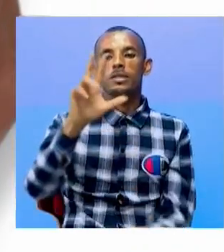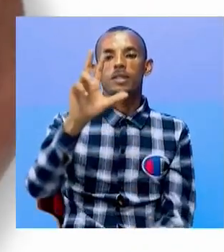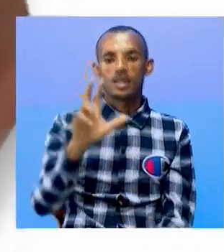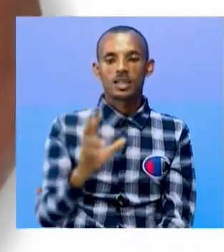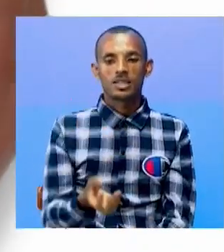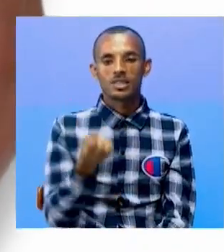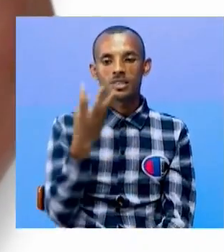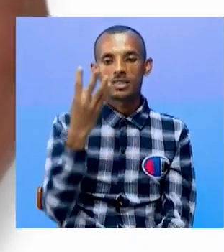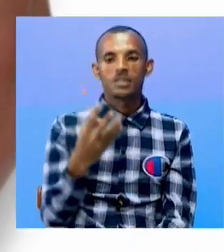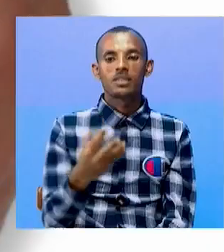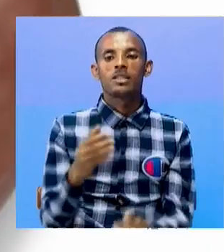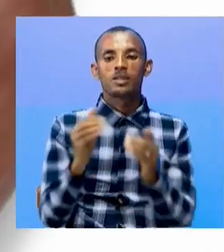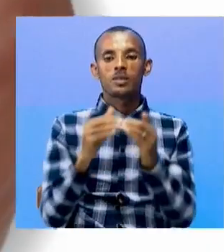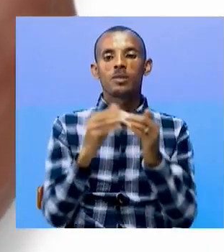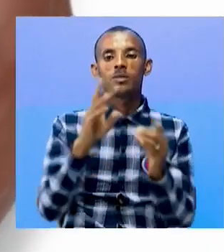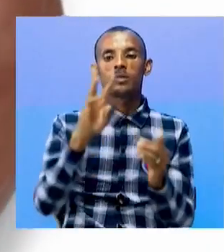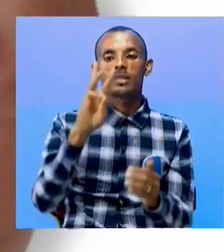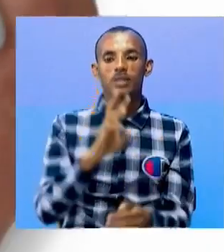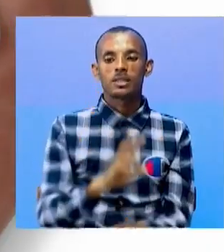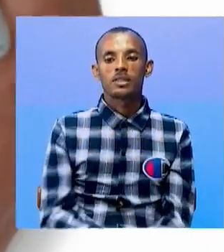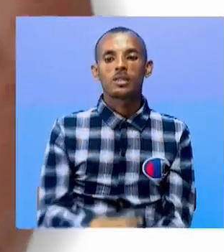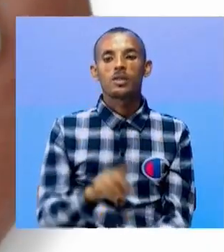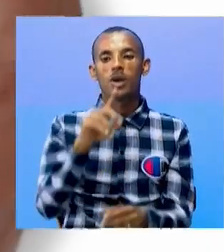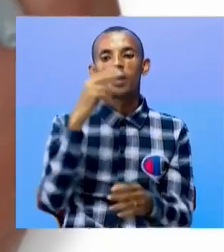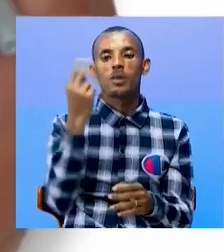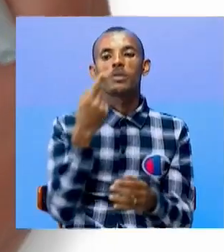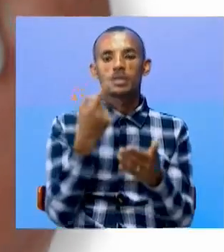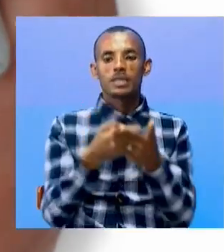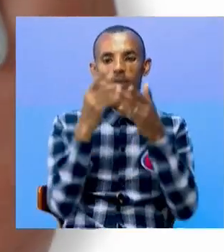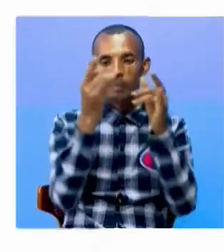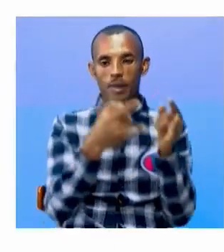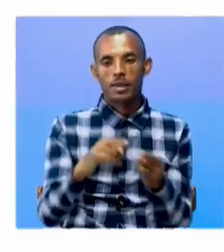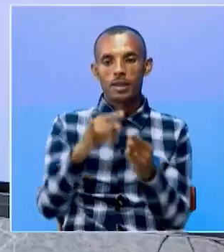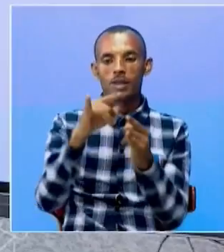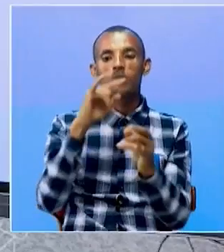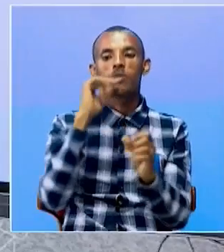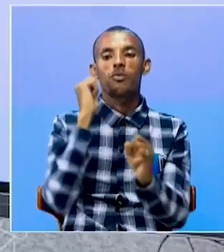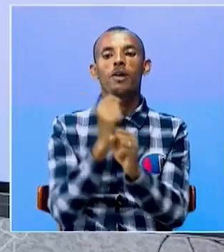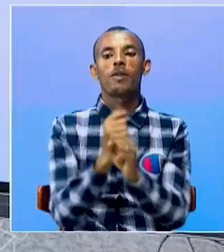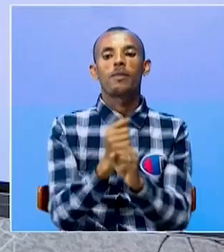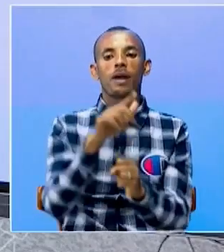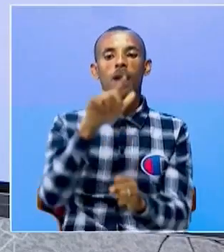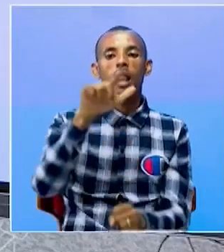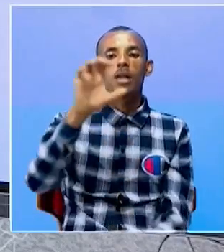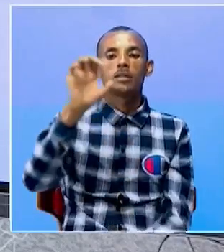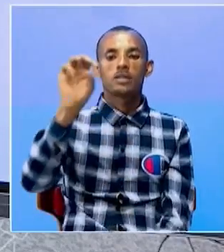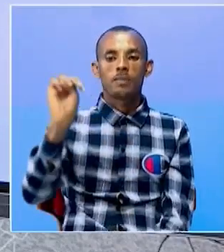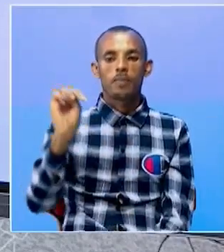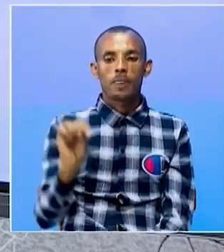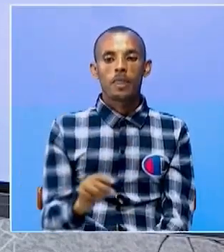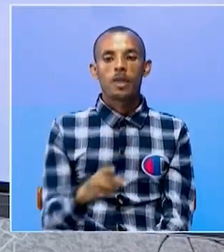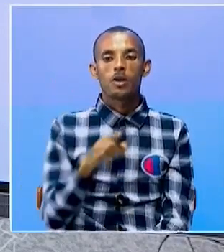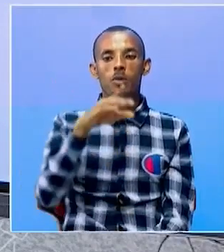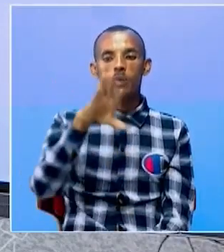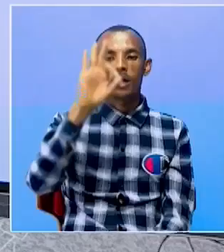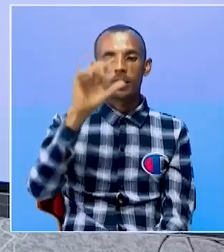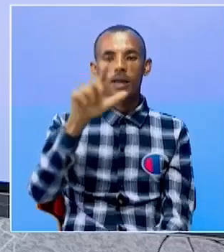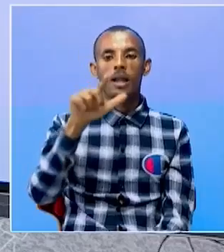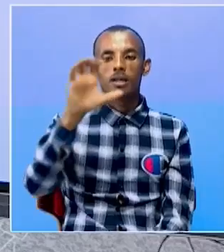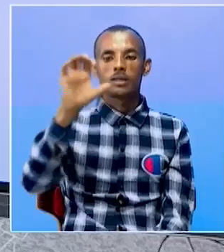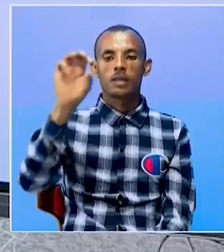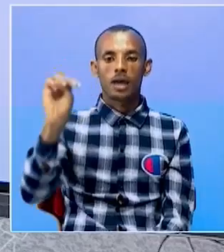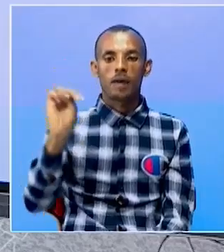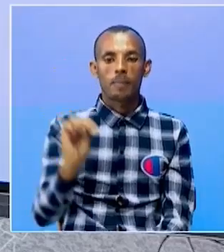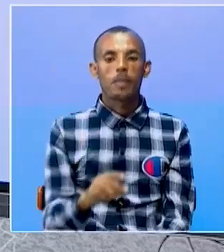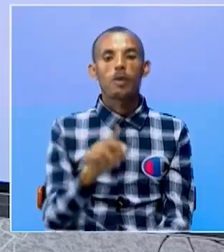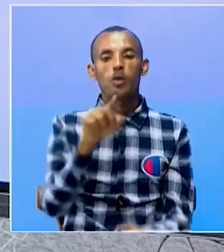numbers, it is 6. You can use this method to find the LCM. So once you have found the LCM,